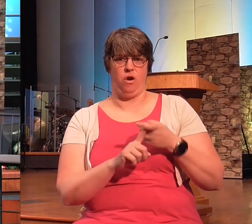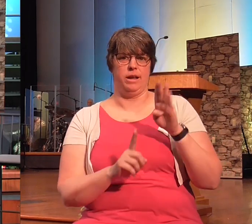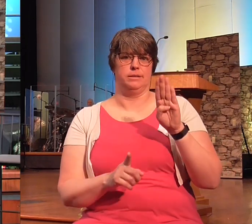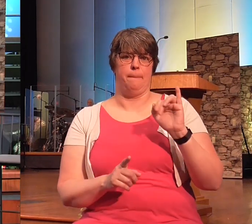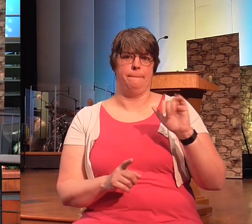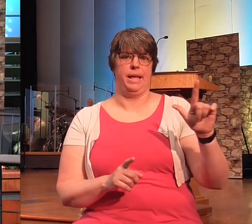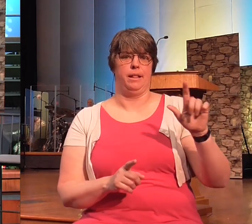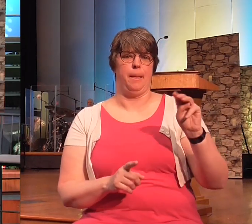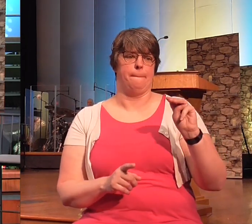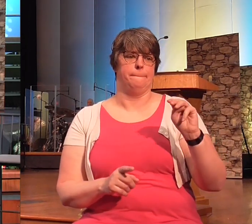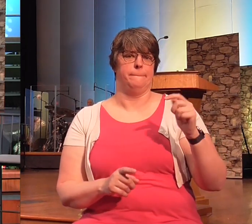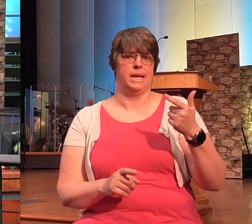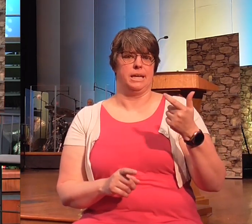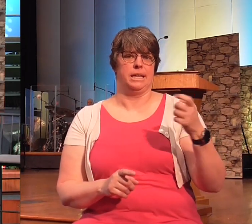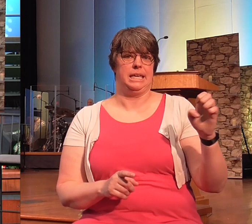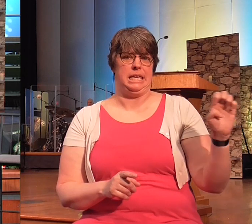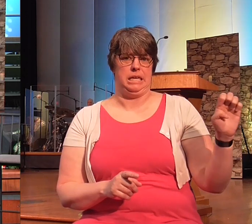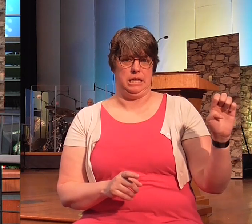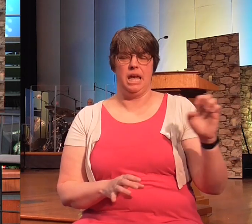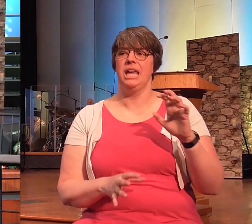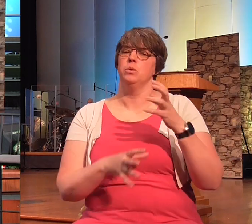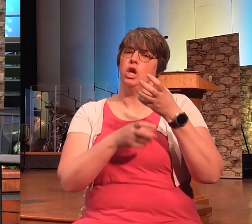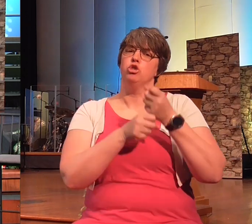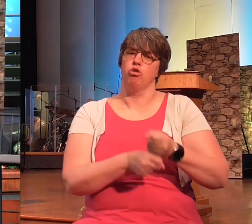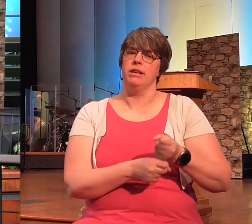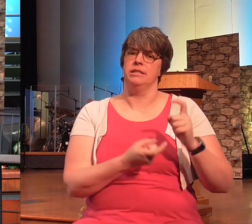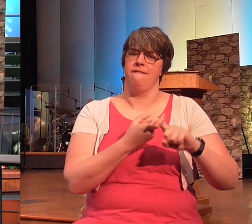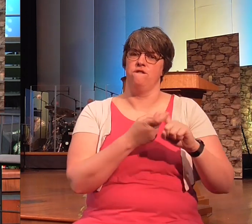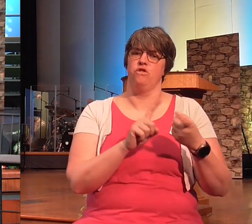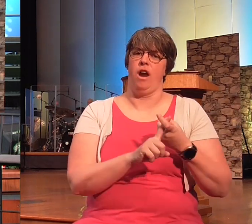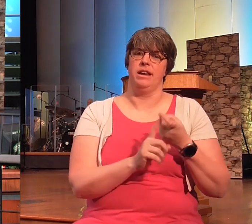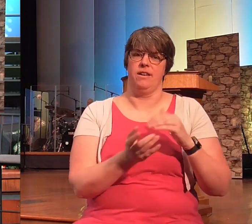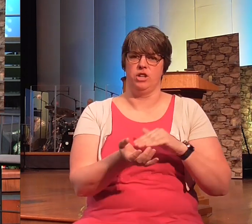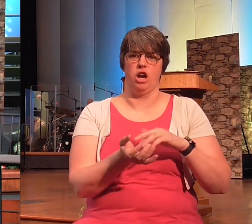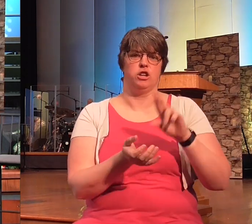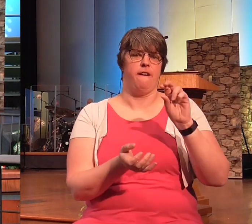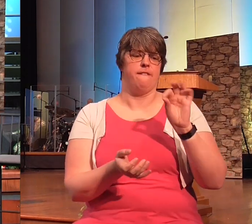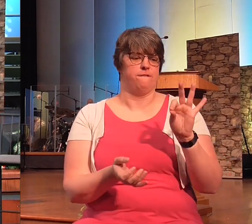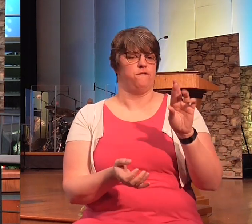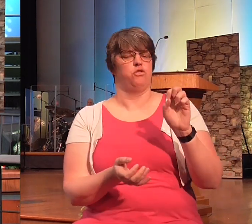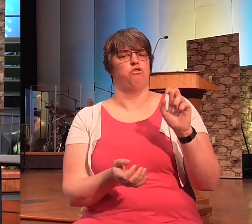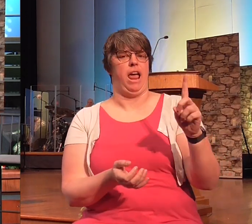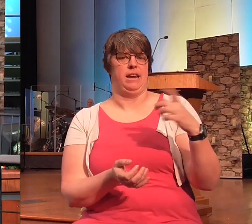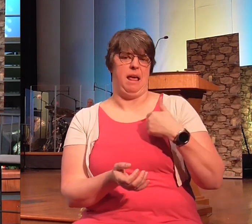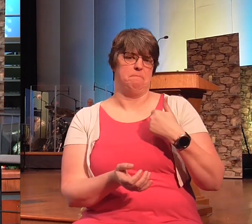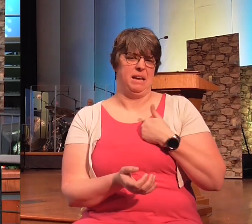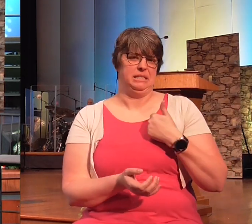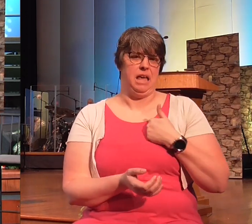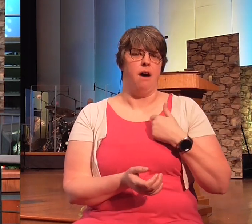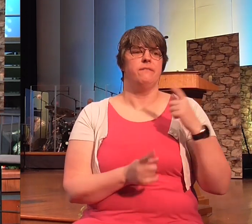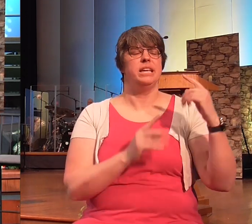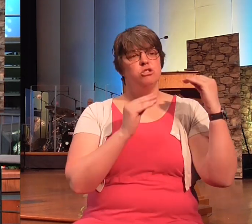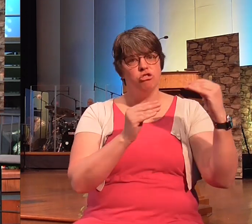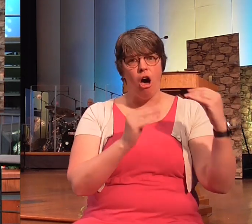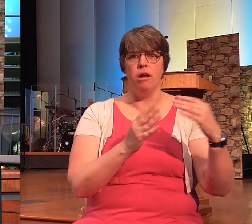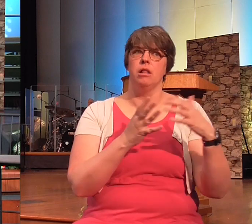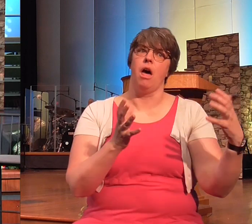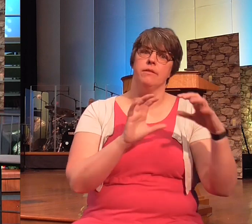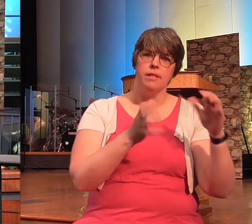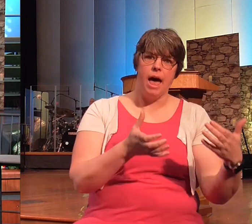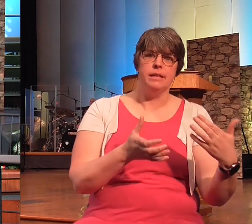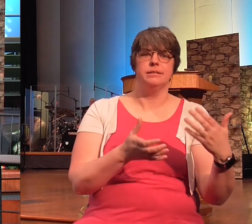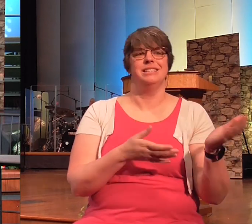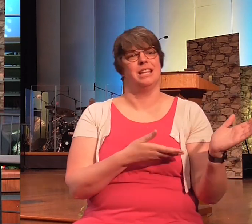McGee. He was a trusted friend of Dr. Fred and myself, taught many of our advanced classes at our behest, took